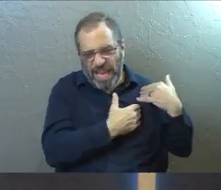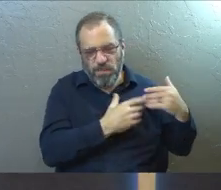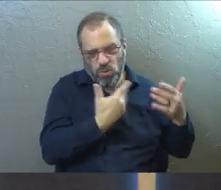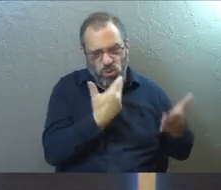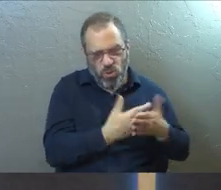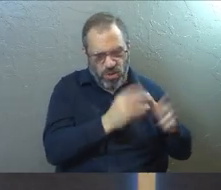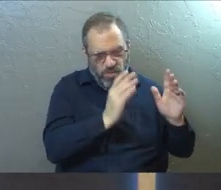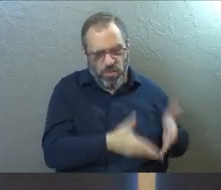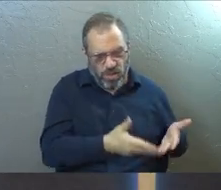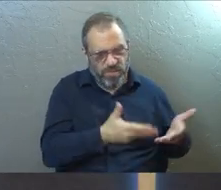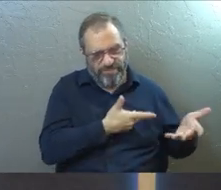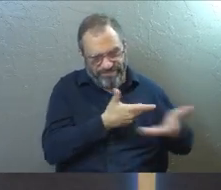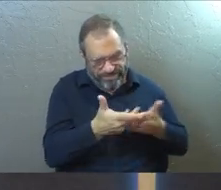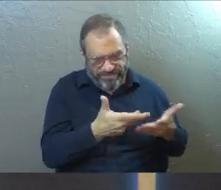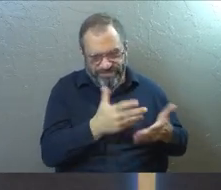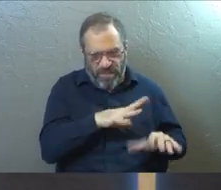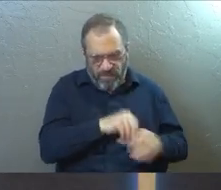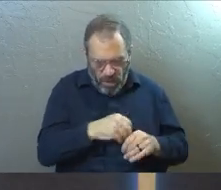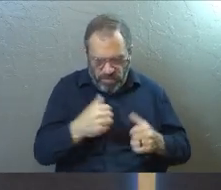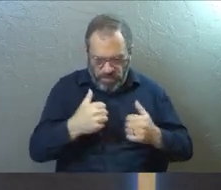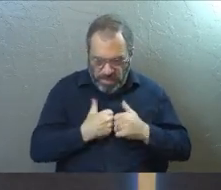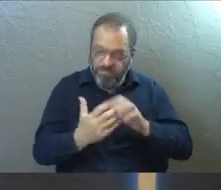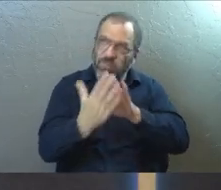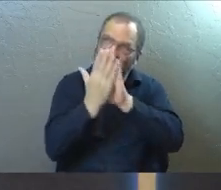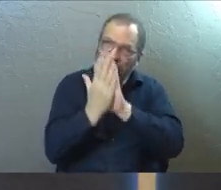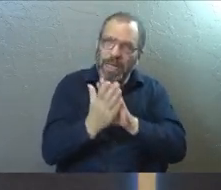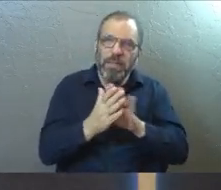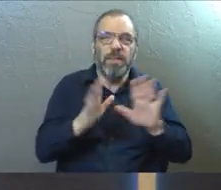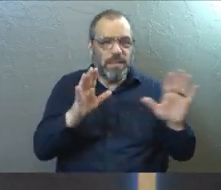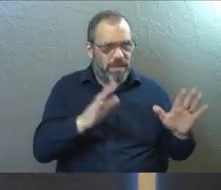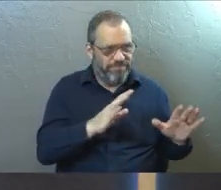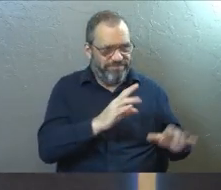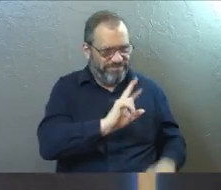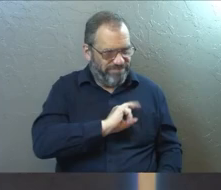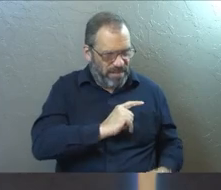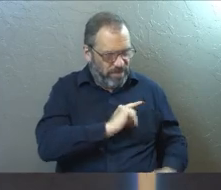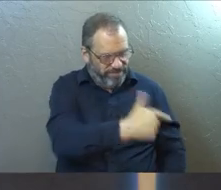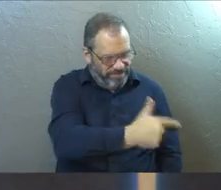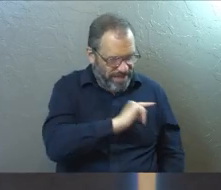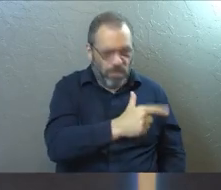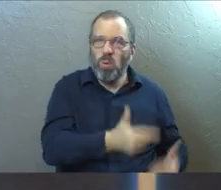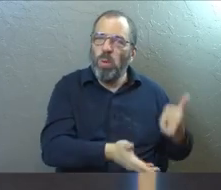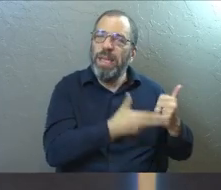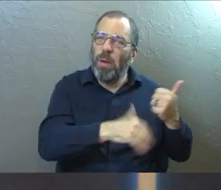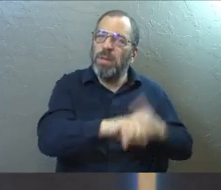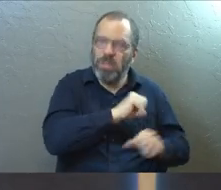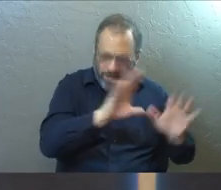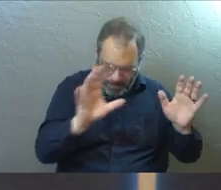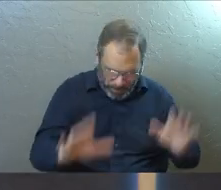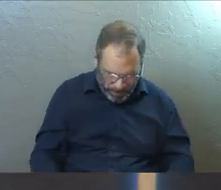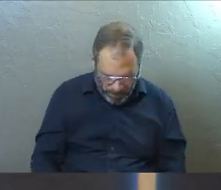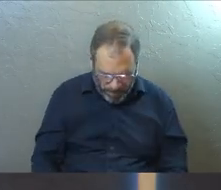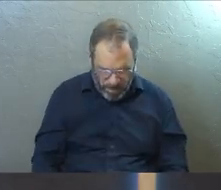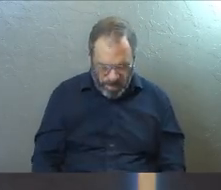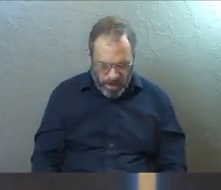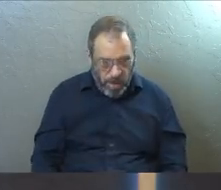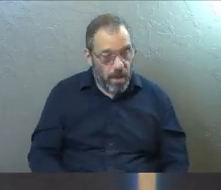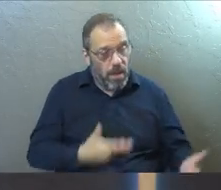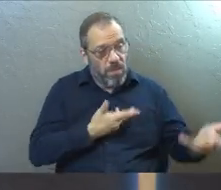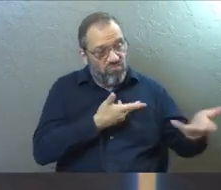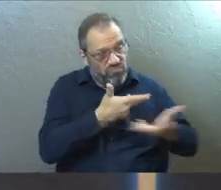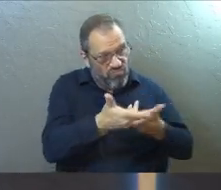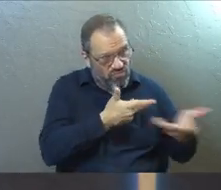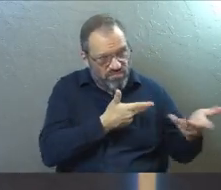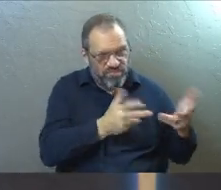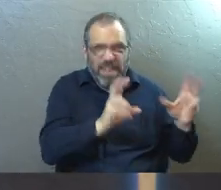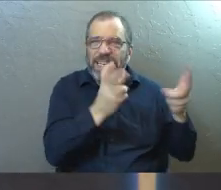good person to bring just stuff with my that involves my walk with Jesus too, and vice versa, and we just help each other in our journeys with the Lord. And so we're talking about some stuff, and we're